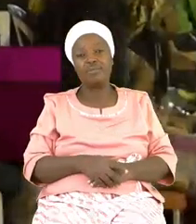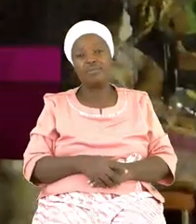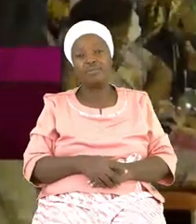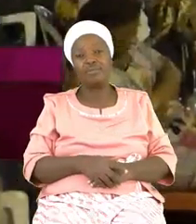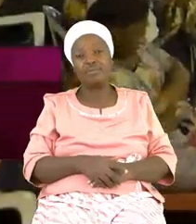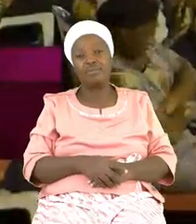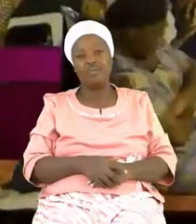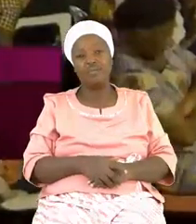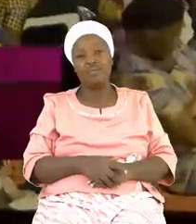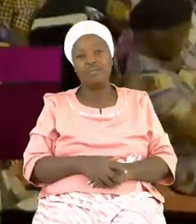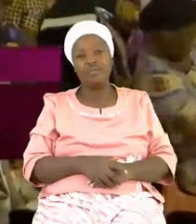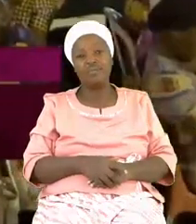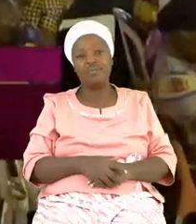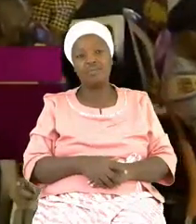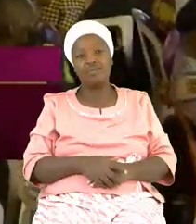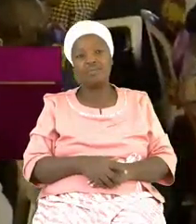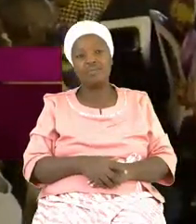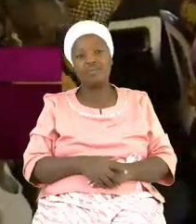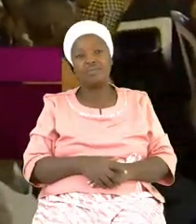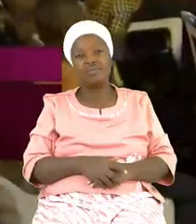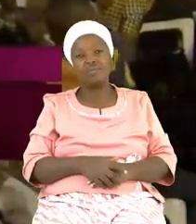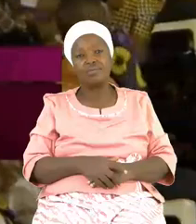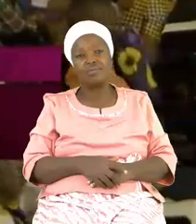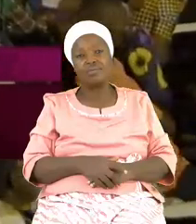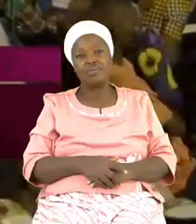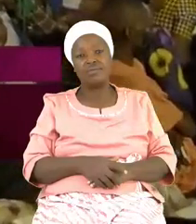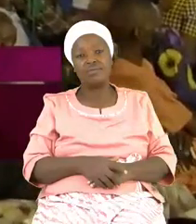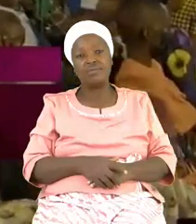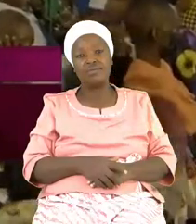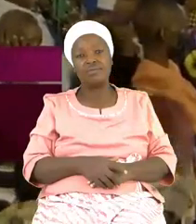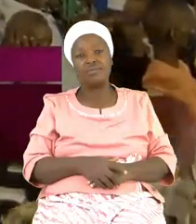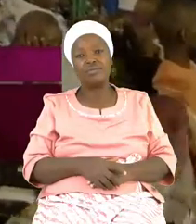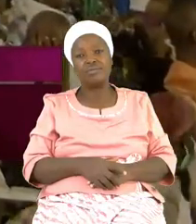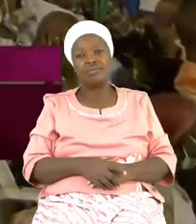Counselors, are you true?